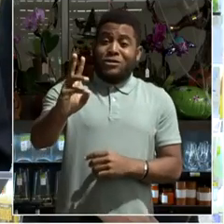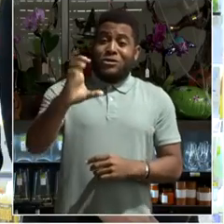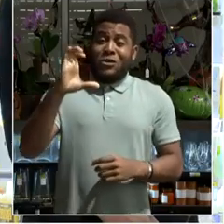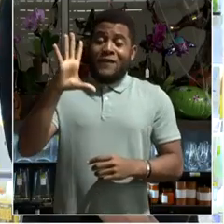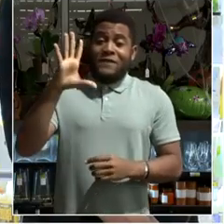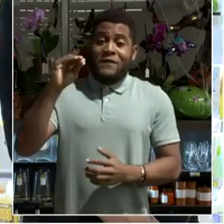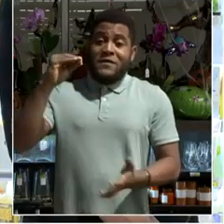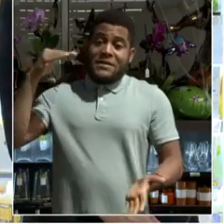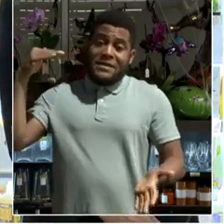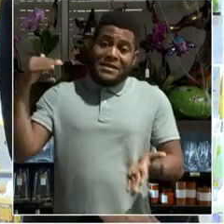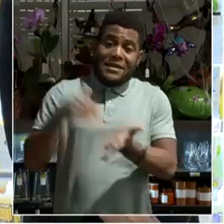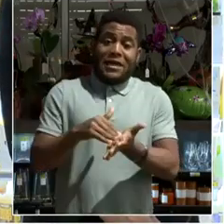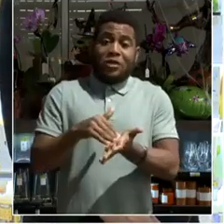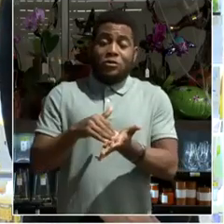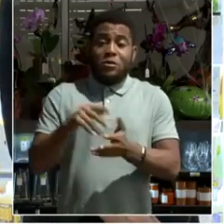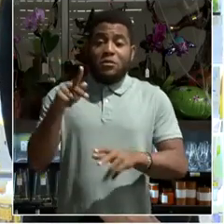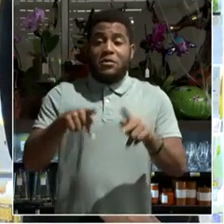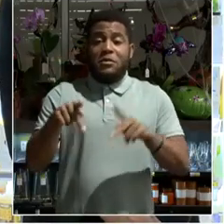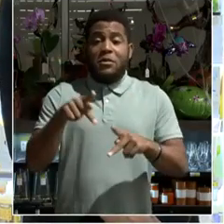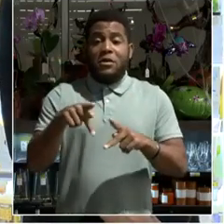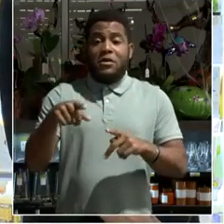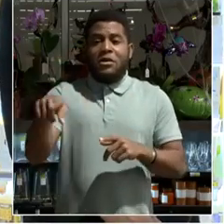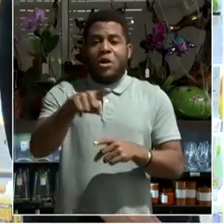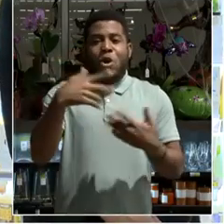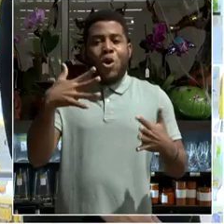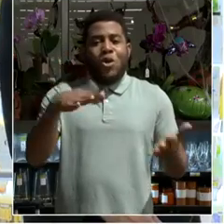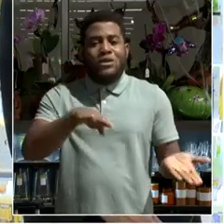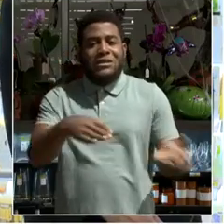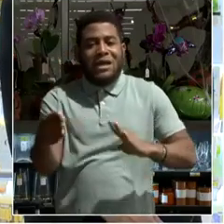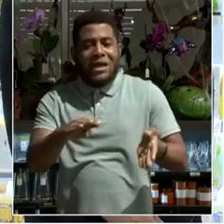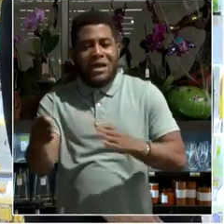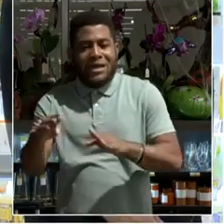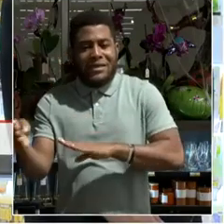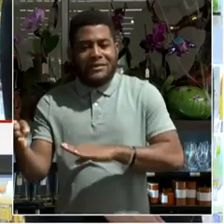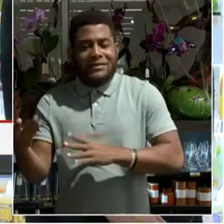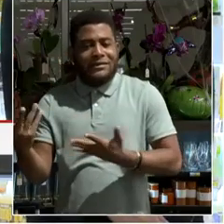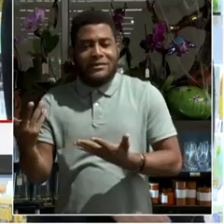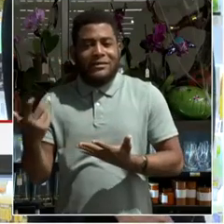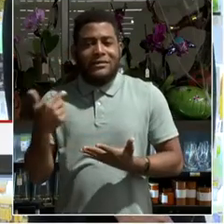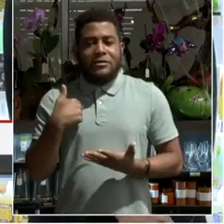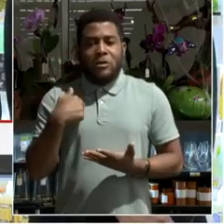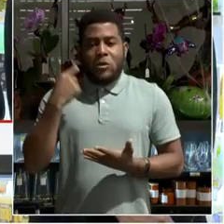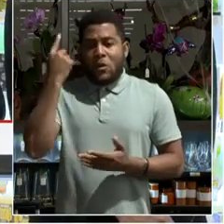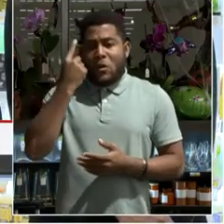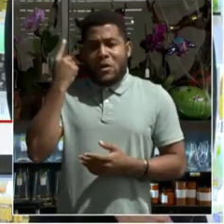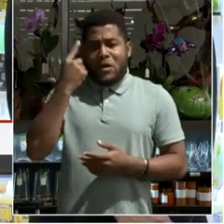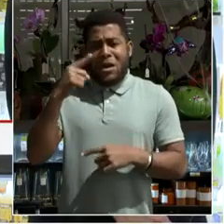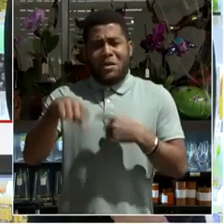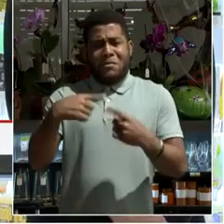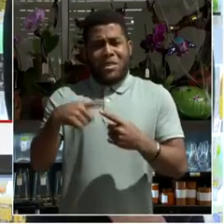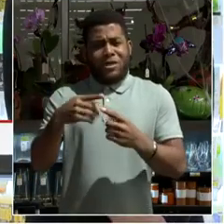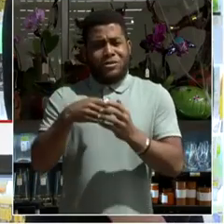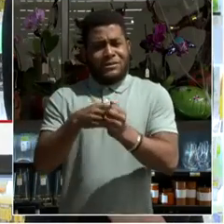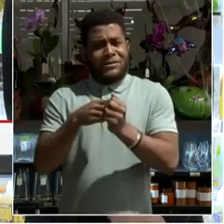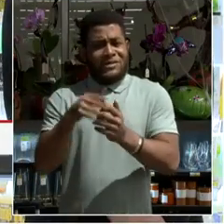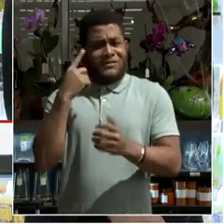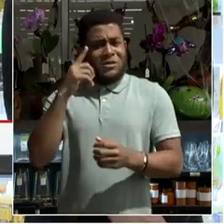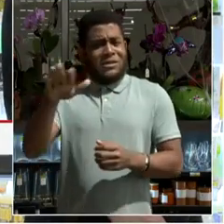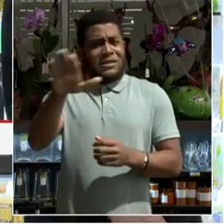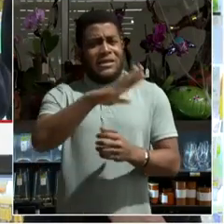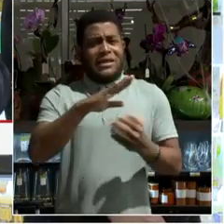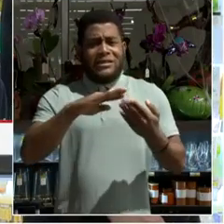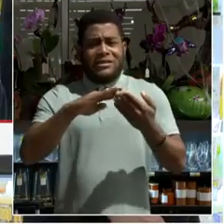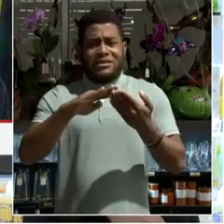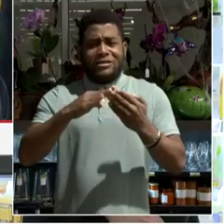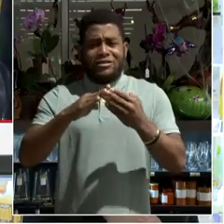650,000 people who have already passed, I wonder about the leadership of their cities. But